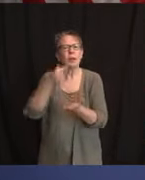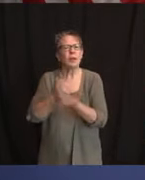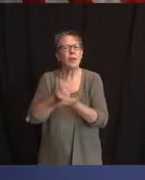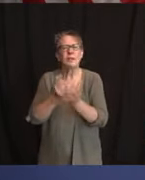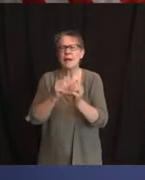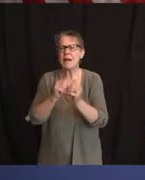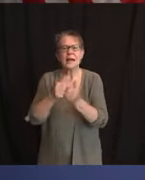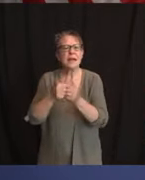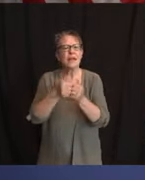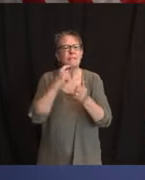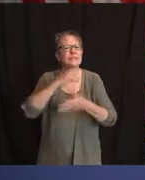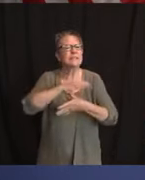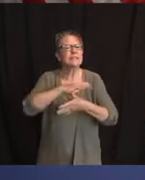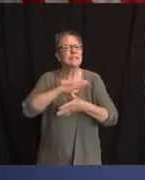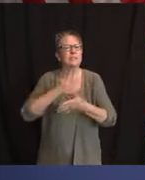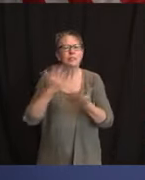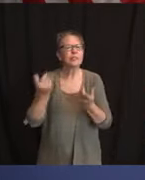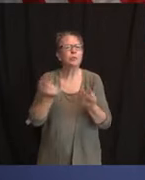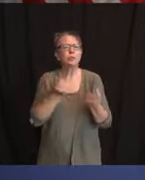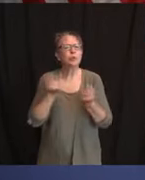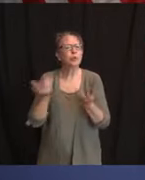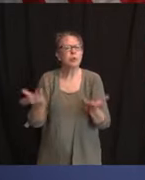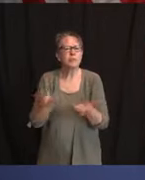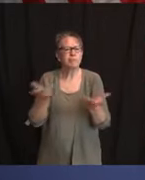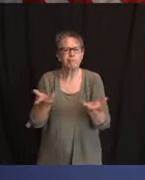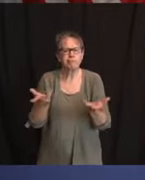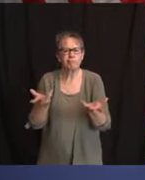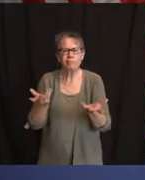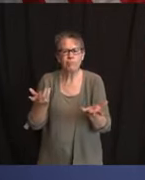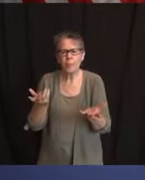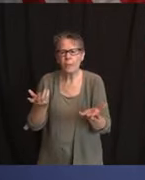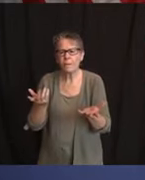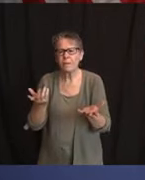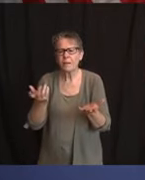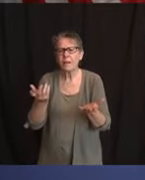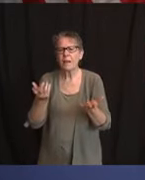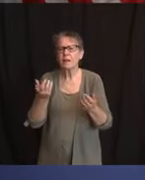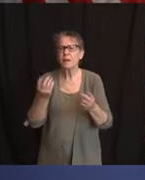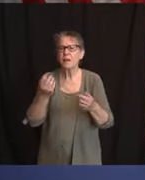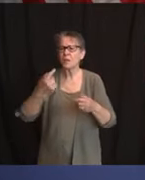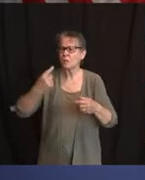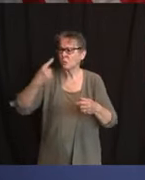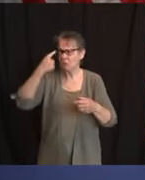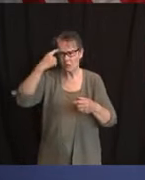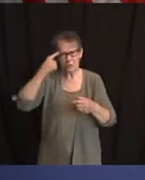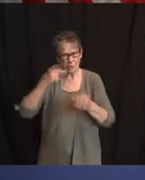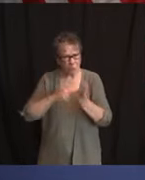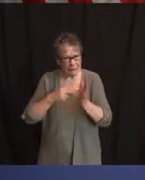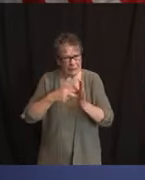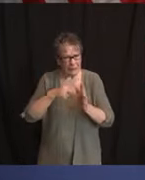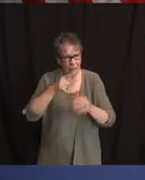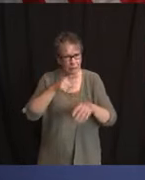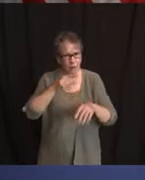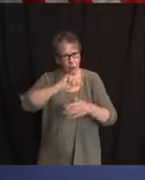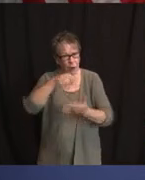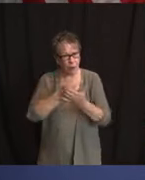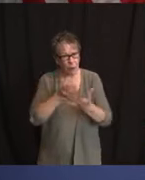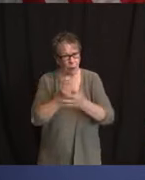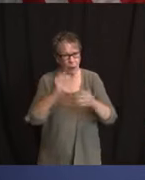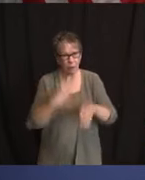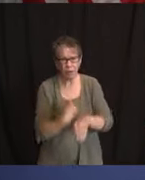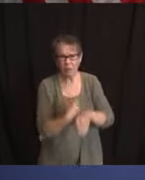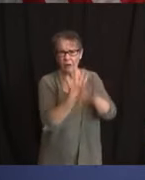about that now we're only going to have the virtual graduations. Some educators and parents we have heard are upset by what they